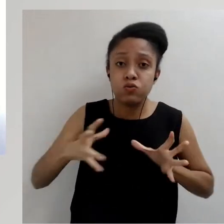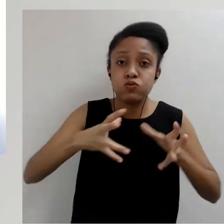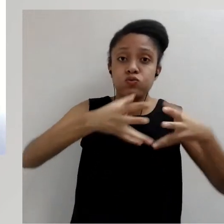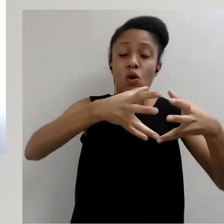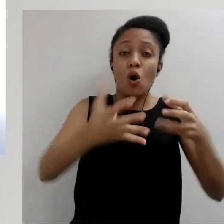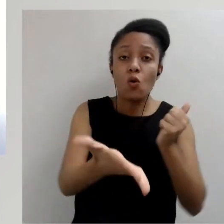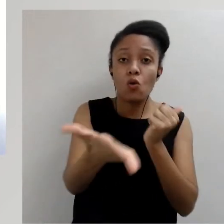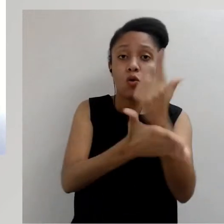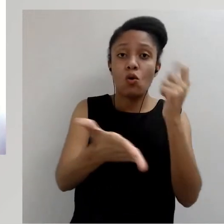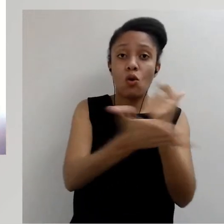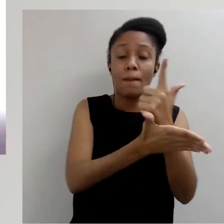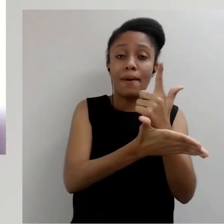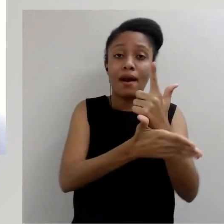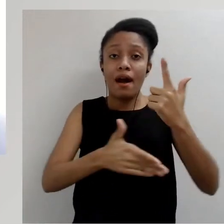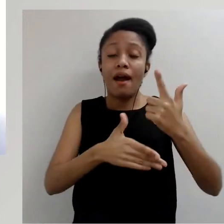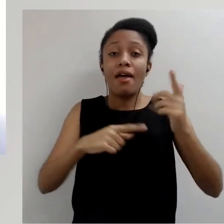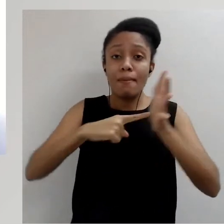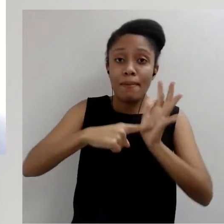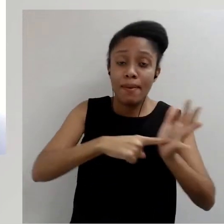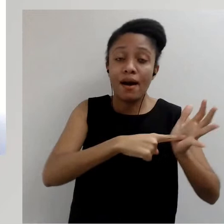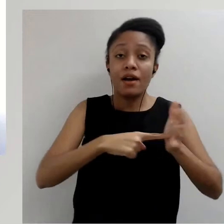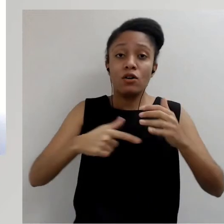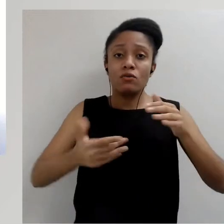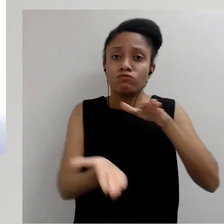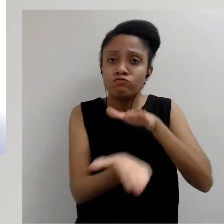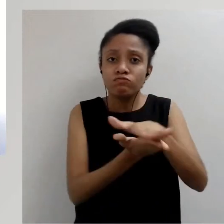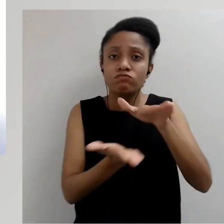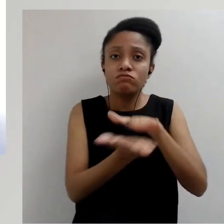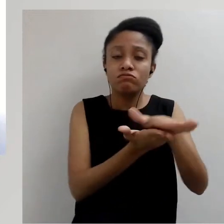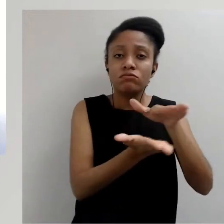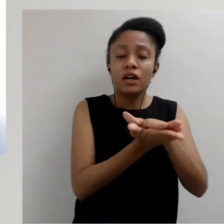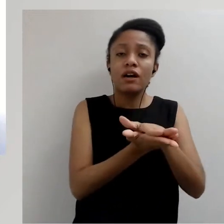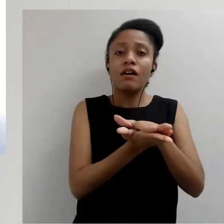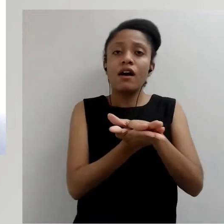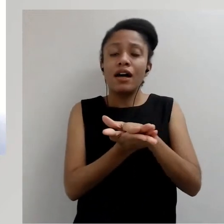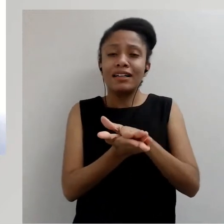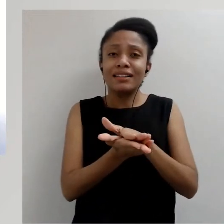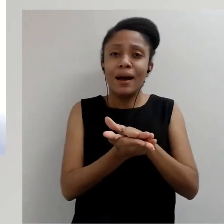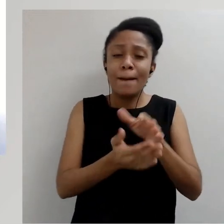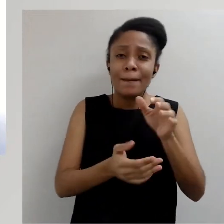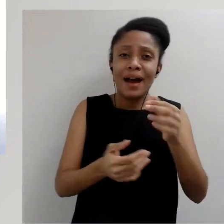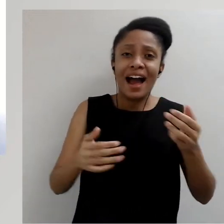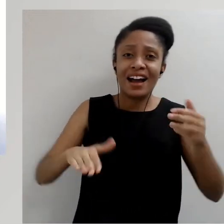We had wonderful printing houses, and